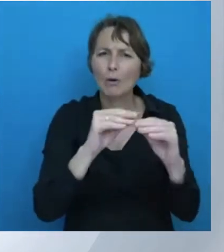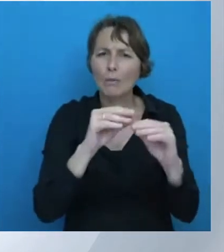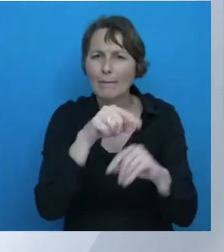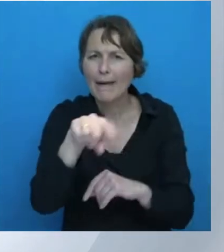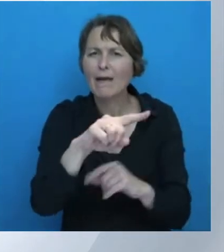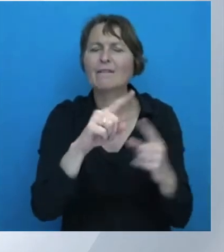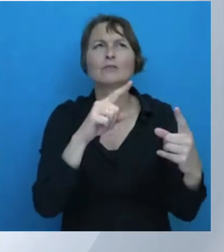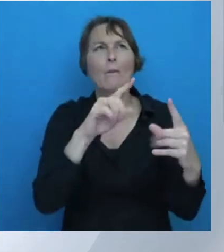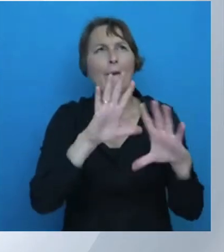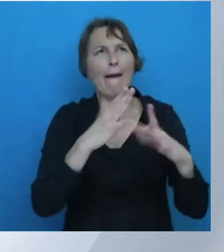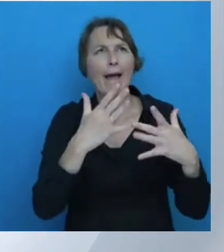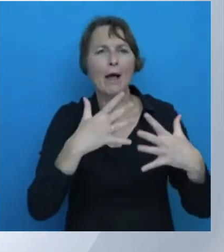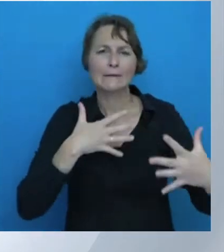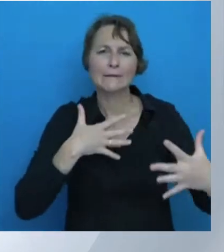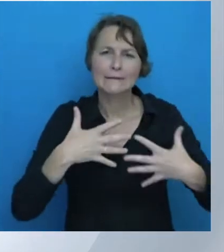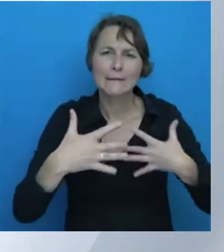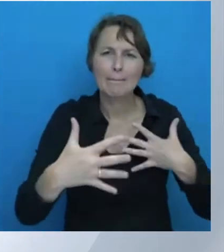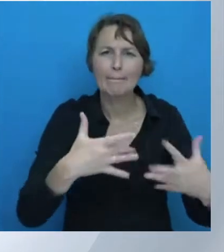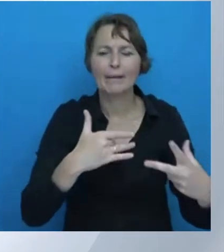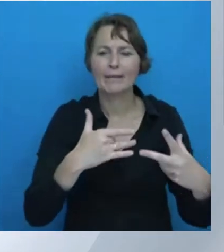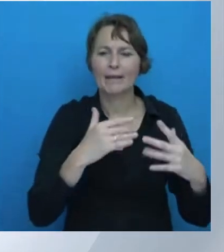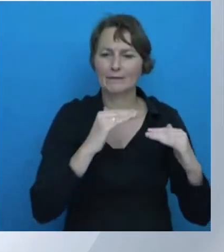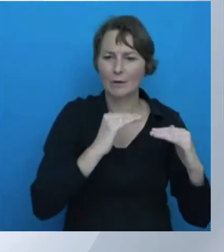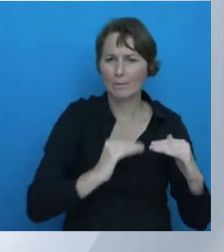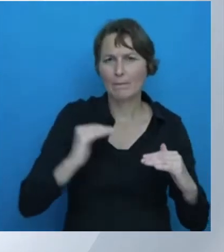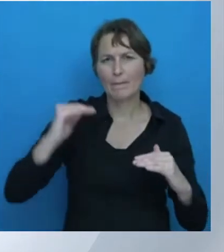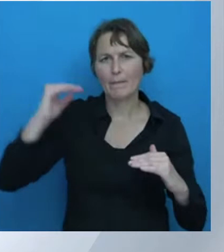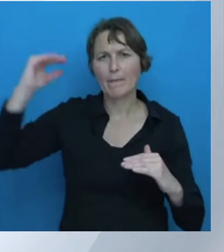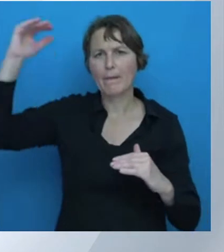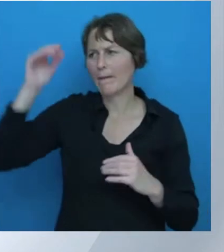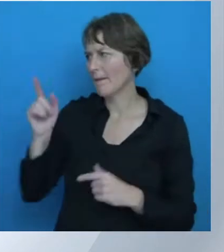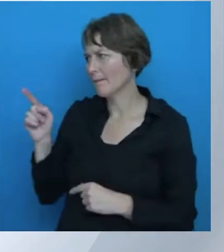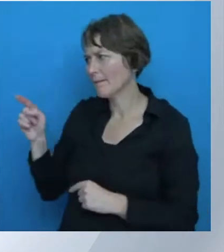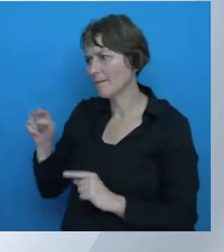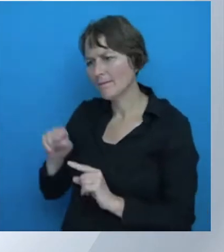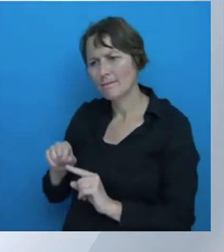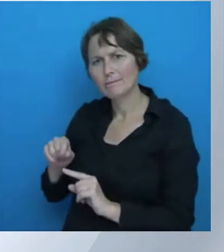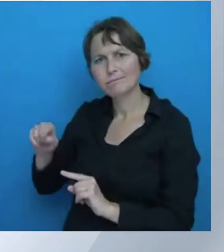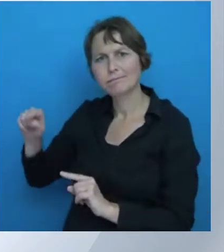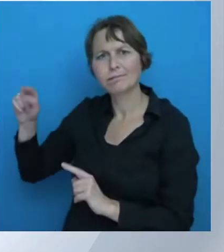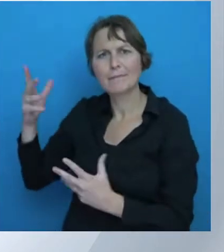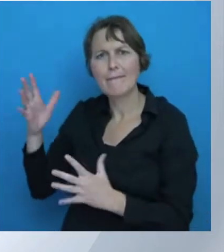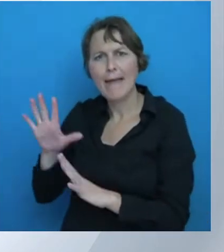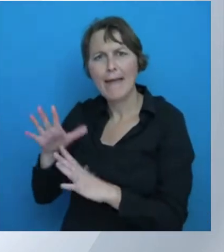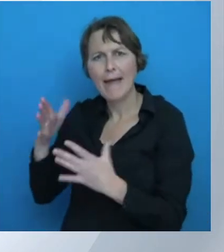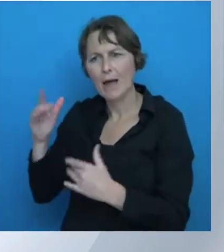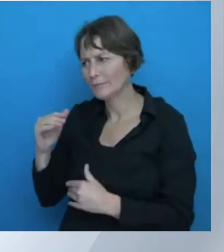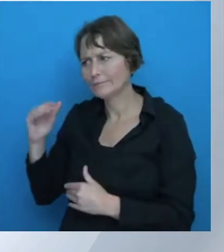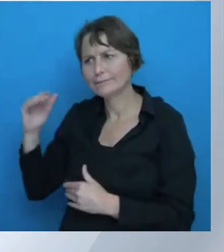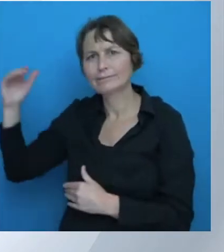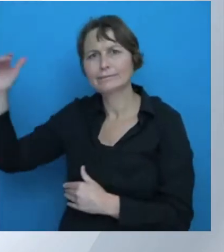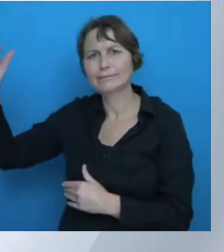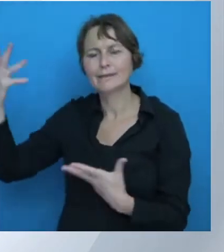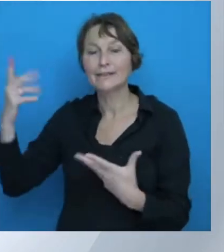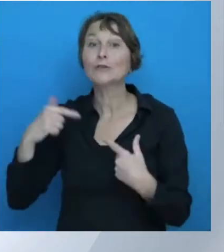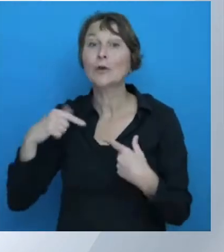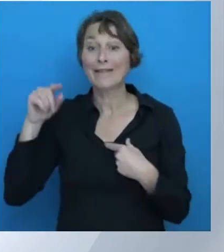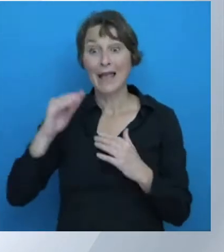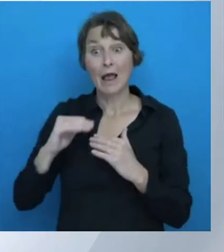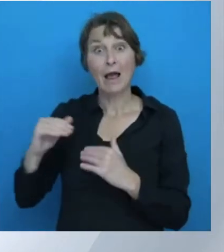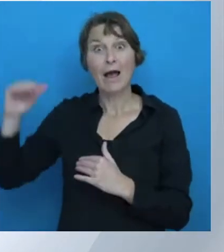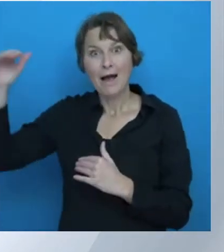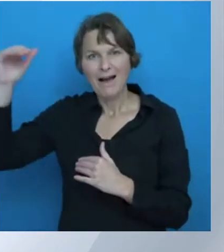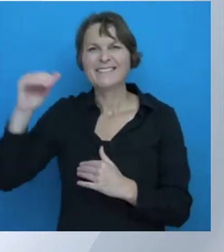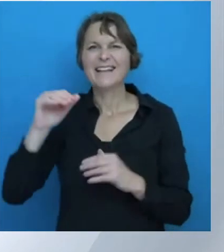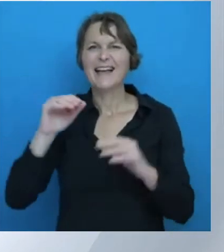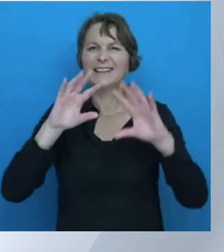compassion. How do we get to empathy and compassion and to get that level of ikigai to be able to create what the world needs? First